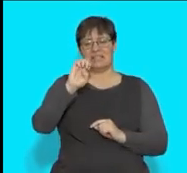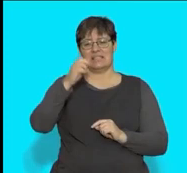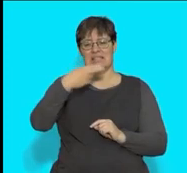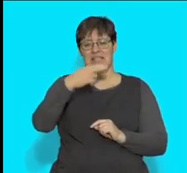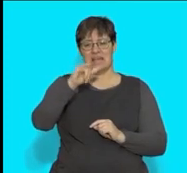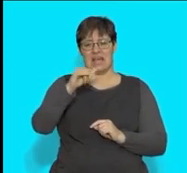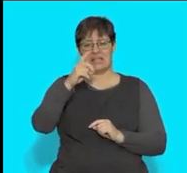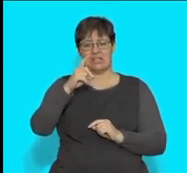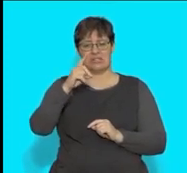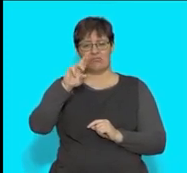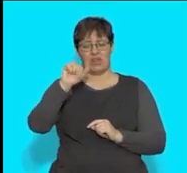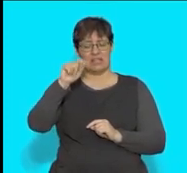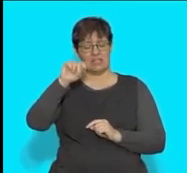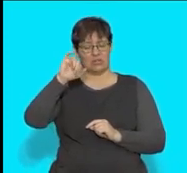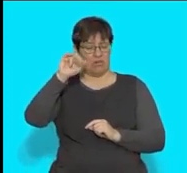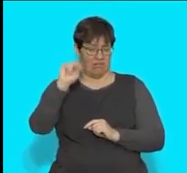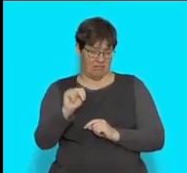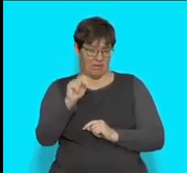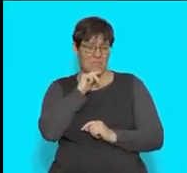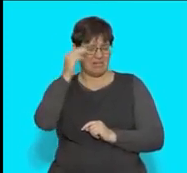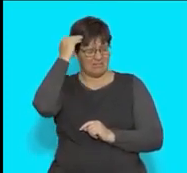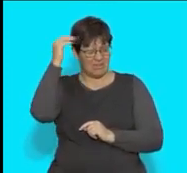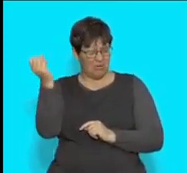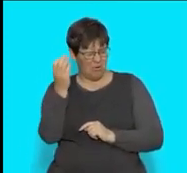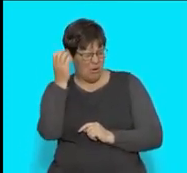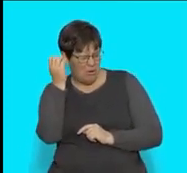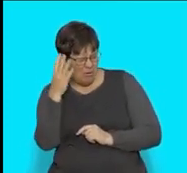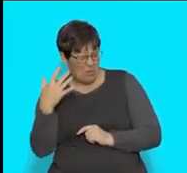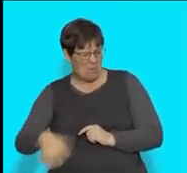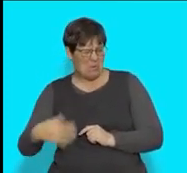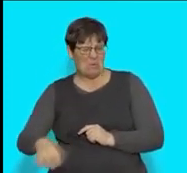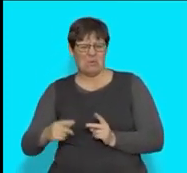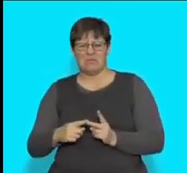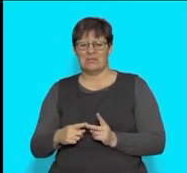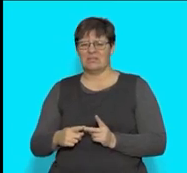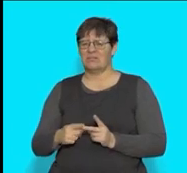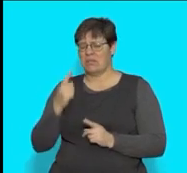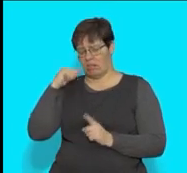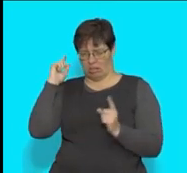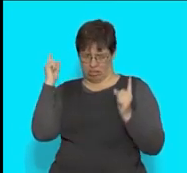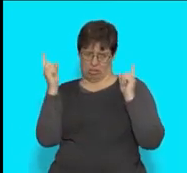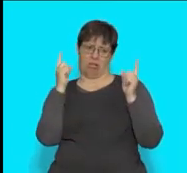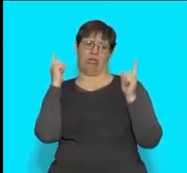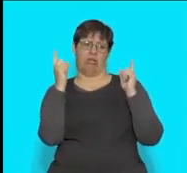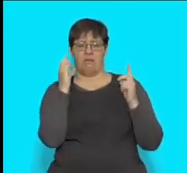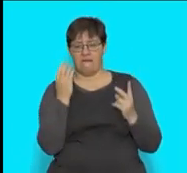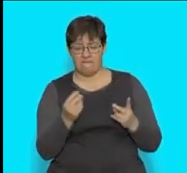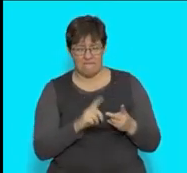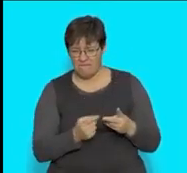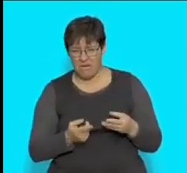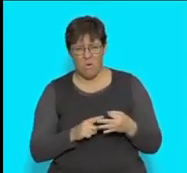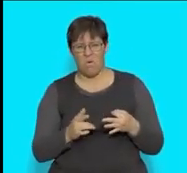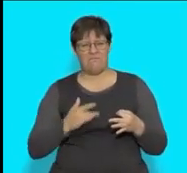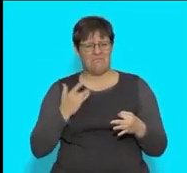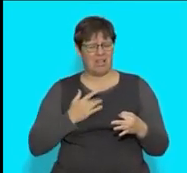headache, right? When we become dehydrated, we might have a headache, we might be dizzy, we might feel like we want